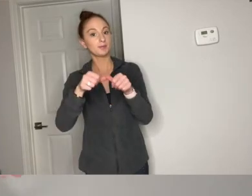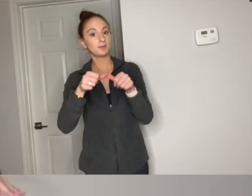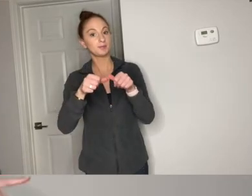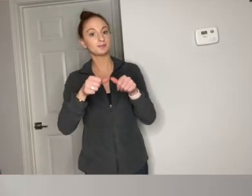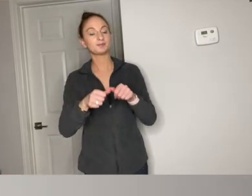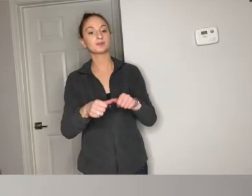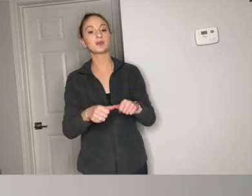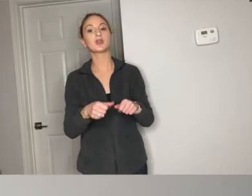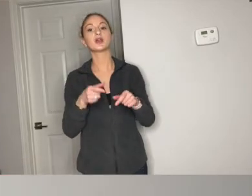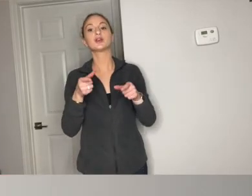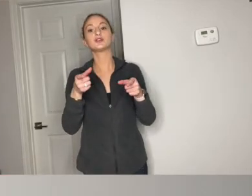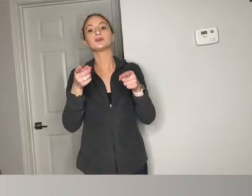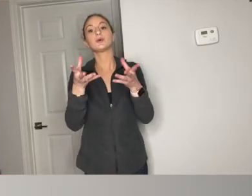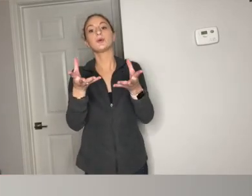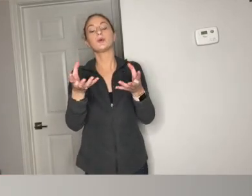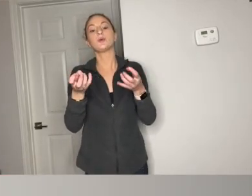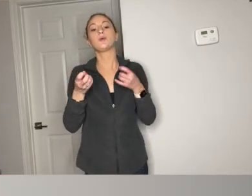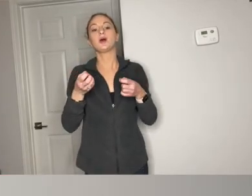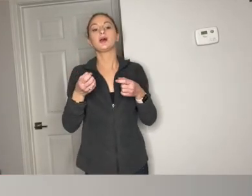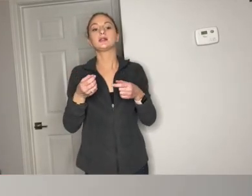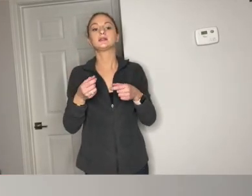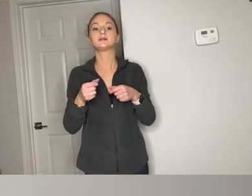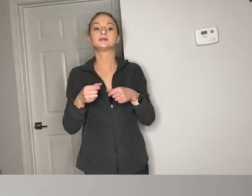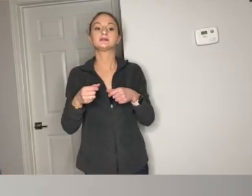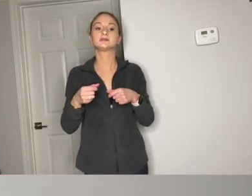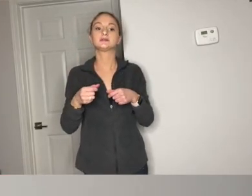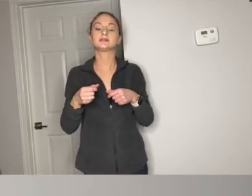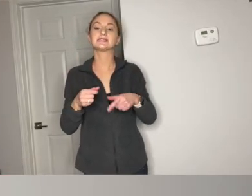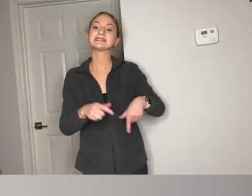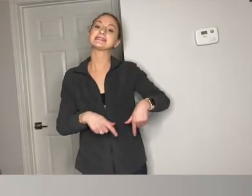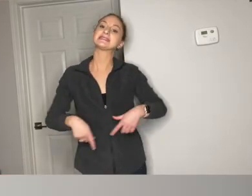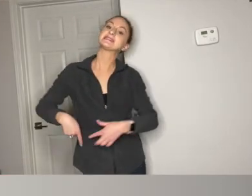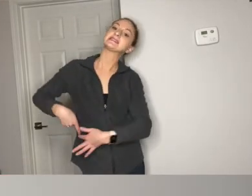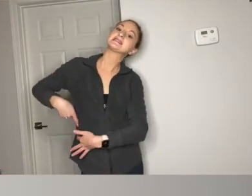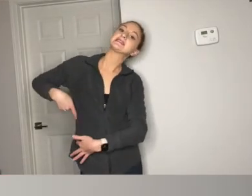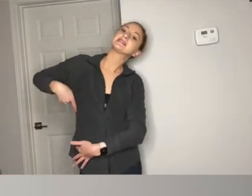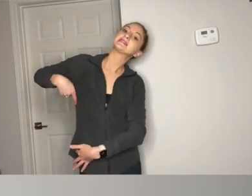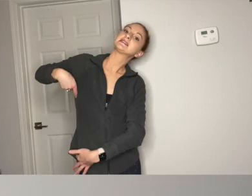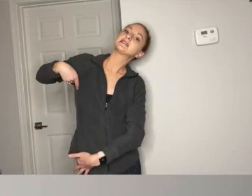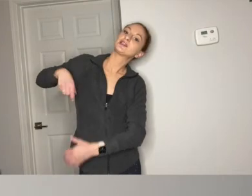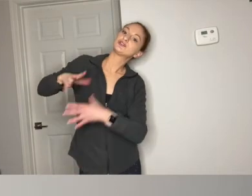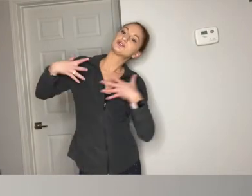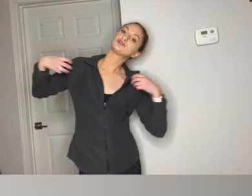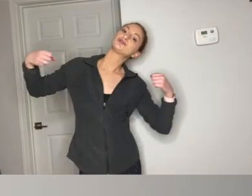Again, just like in the beginning, you want a nice side stretch here.